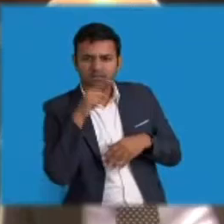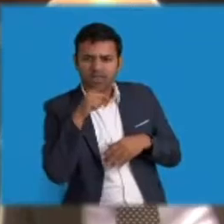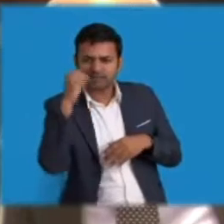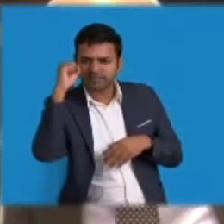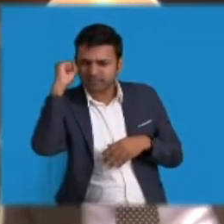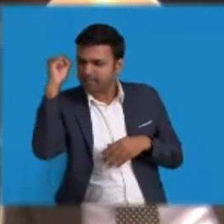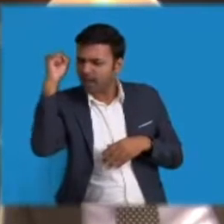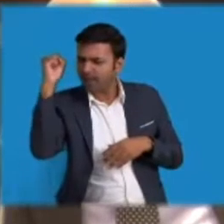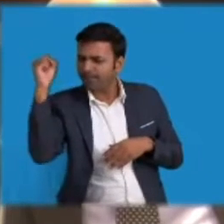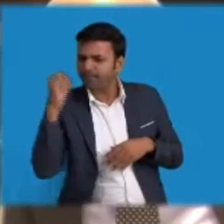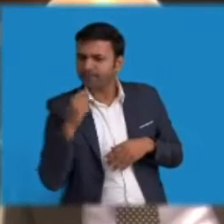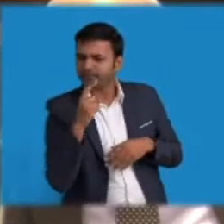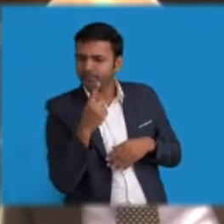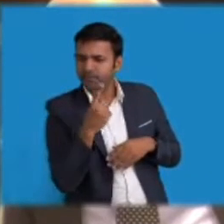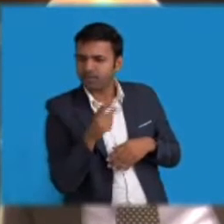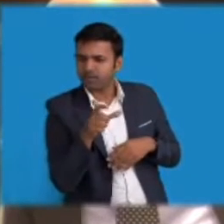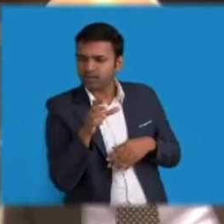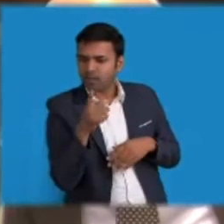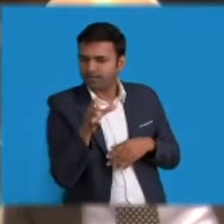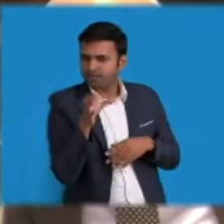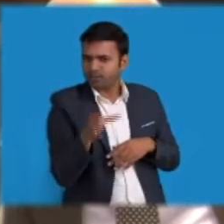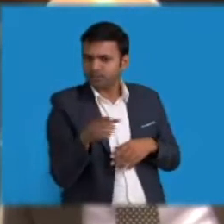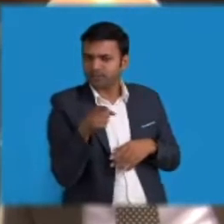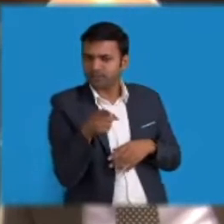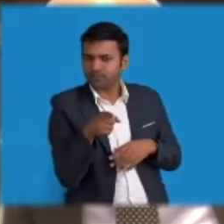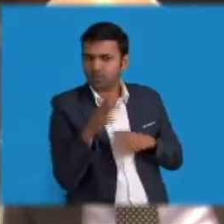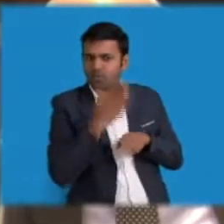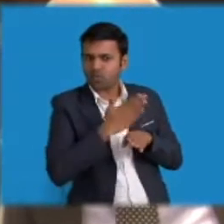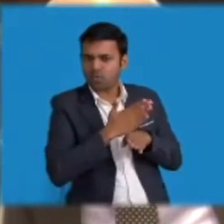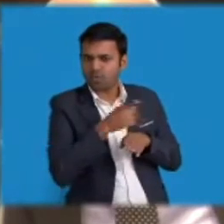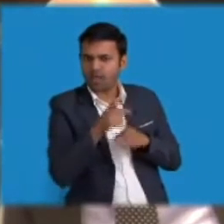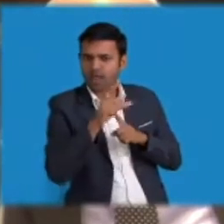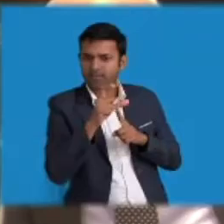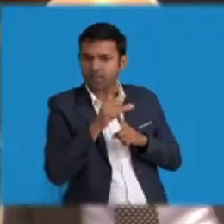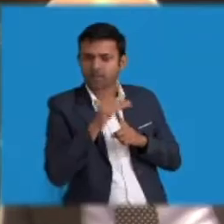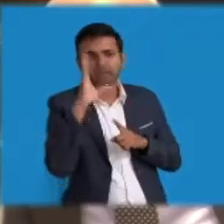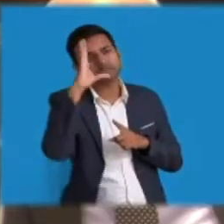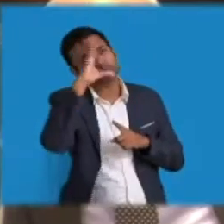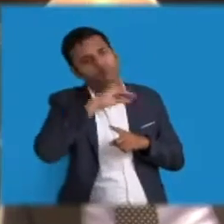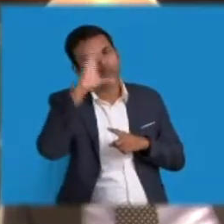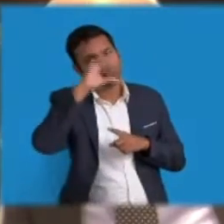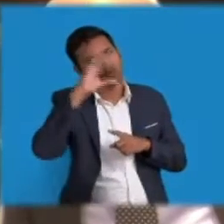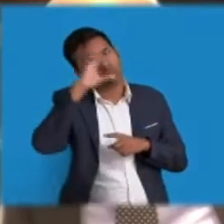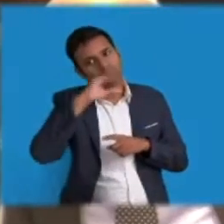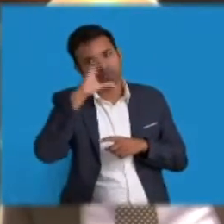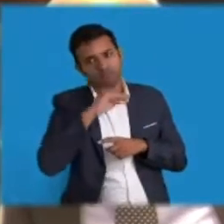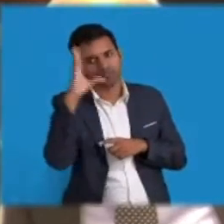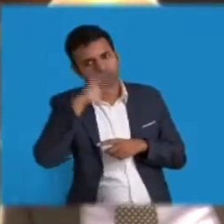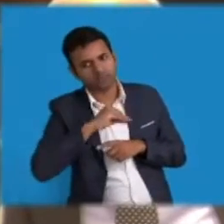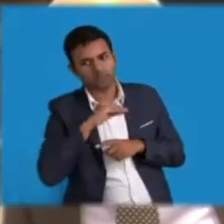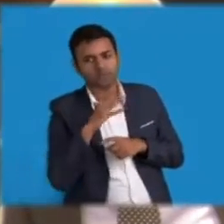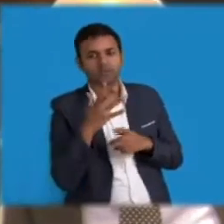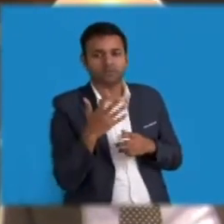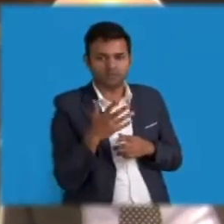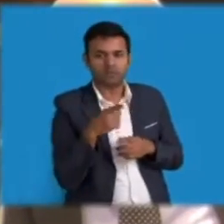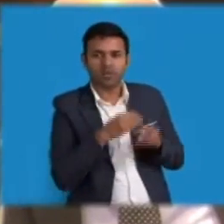captain. He was asleep at the time, and a very junior officer was in charge, and the GPS was not working. Thank you. I'm